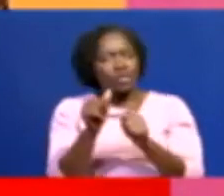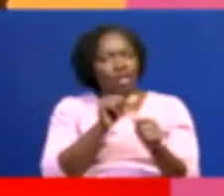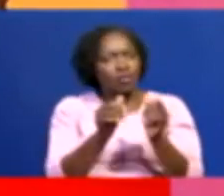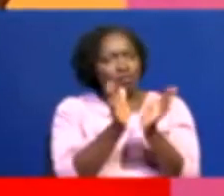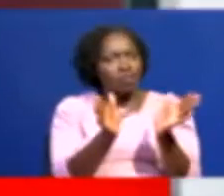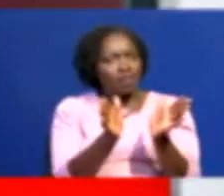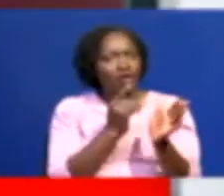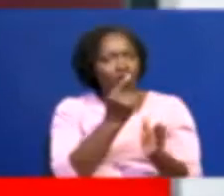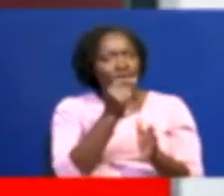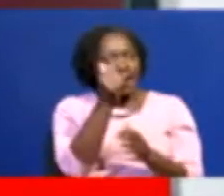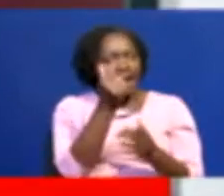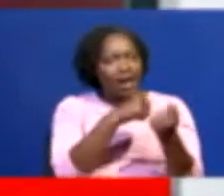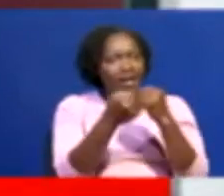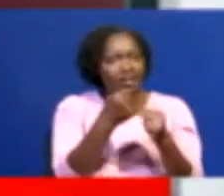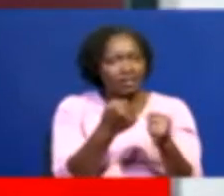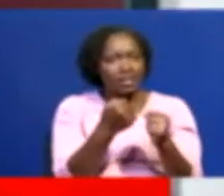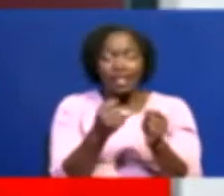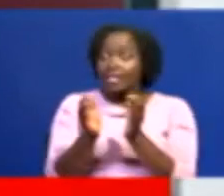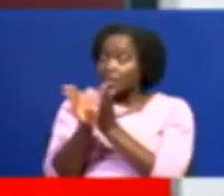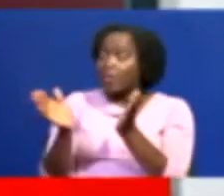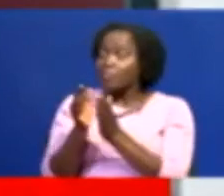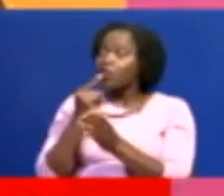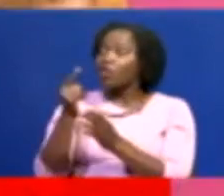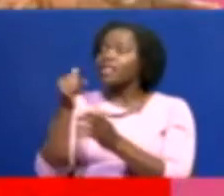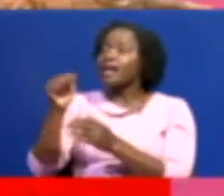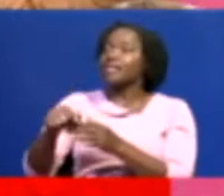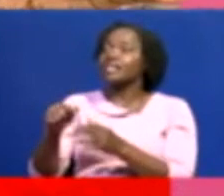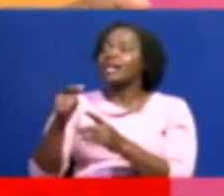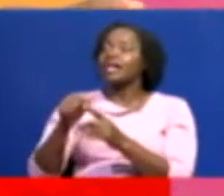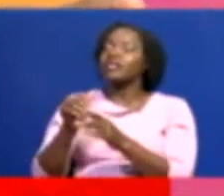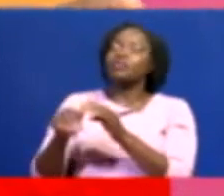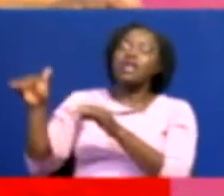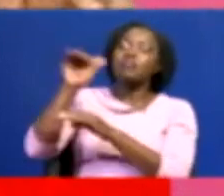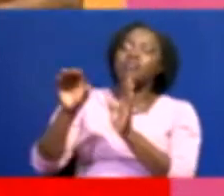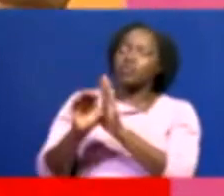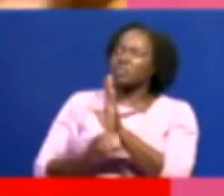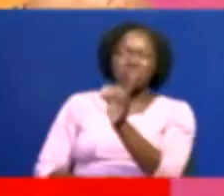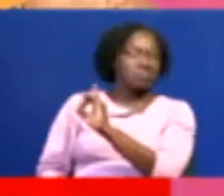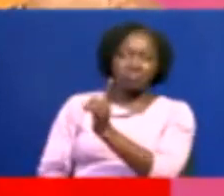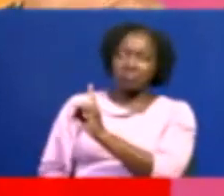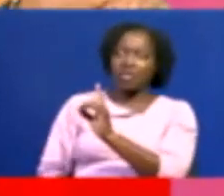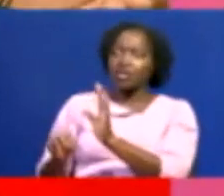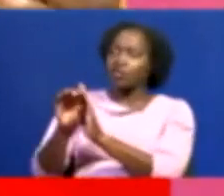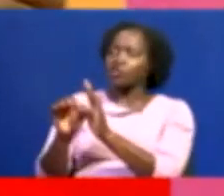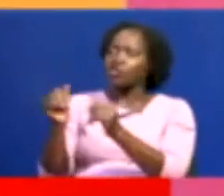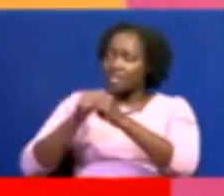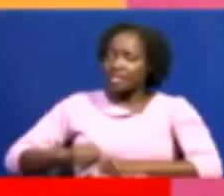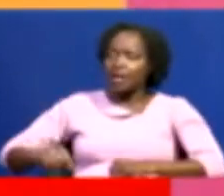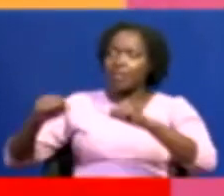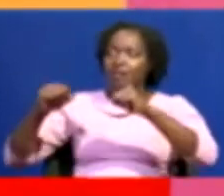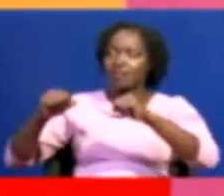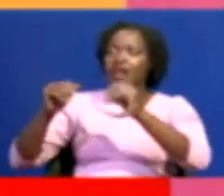What about the Public Order Act, Section 5? The Public Order Act cannot supersede the Constitution. The Constitution remains supreme.